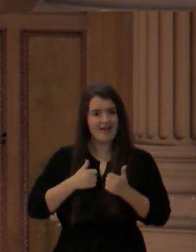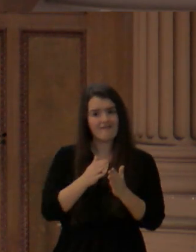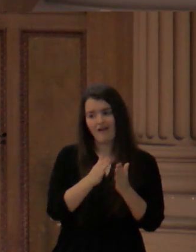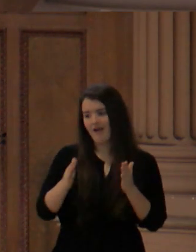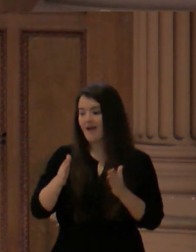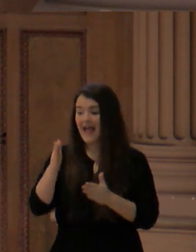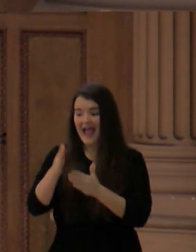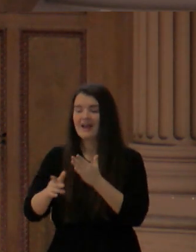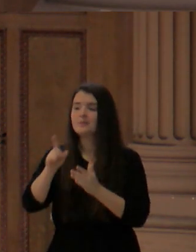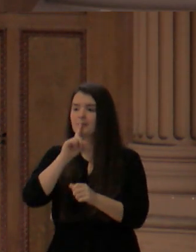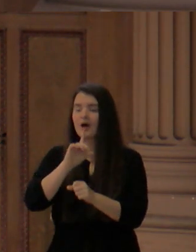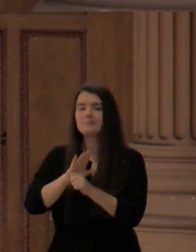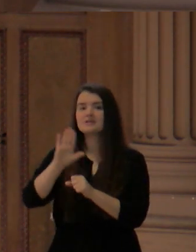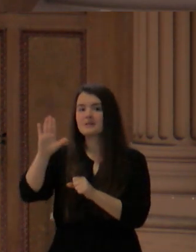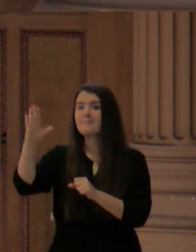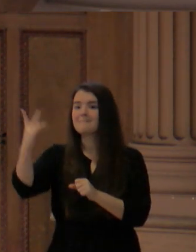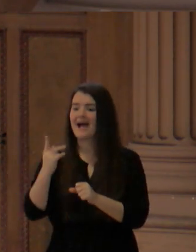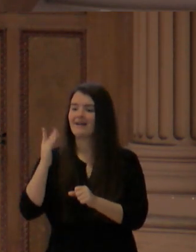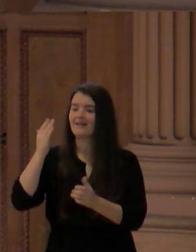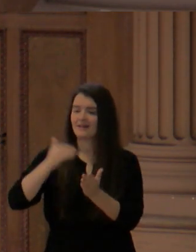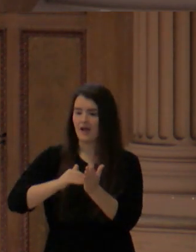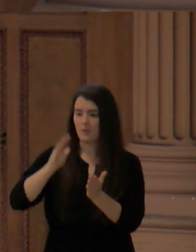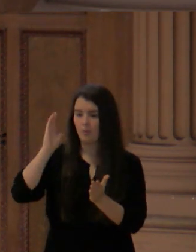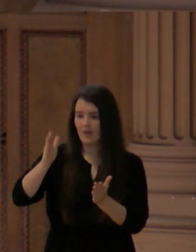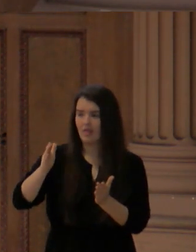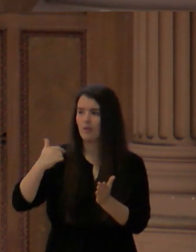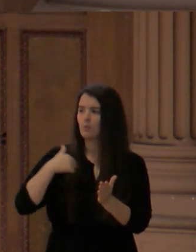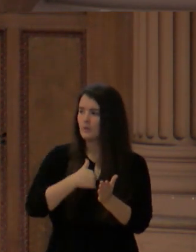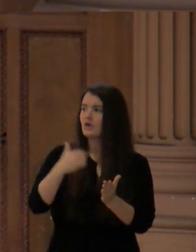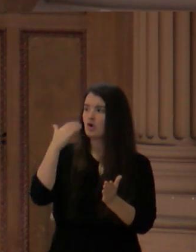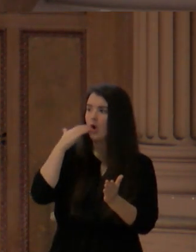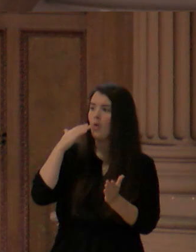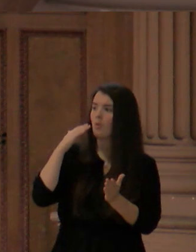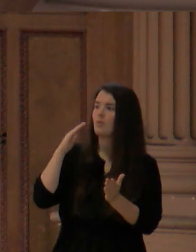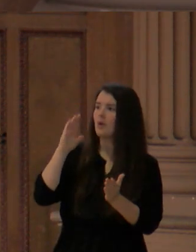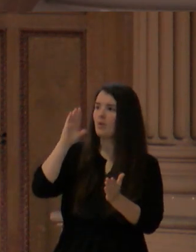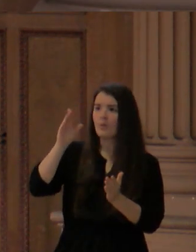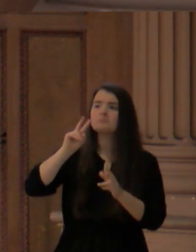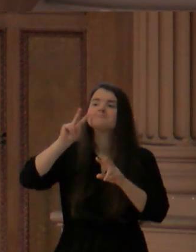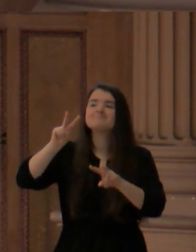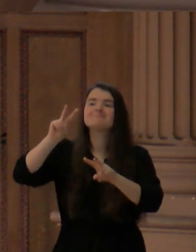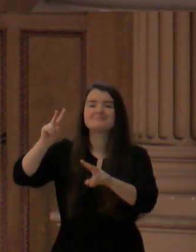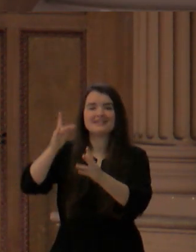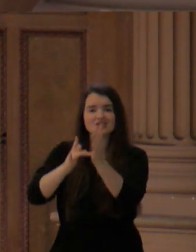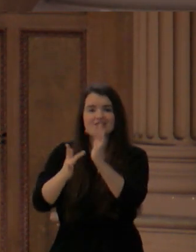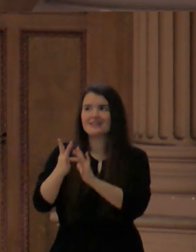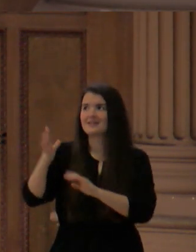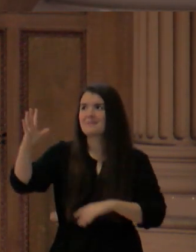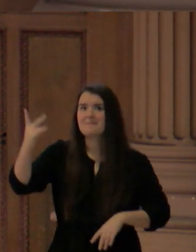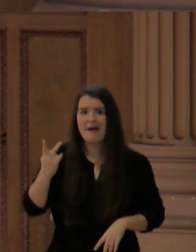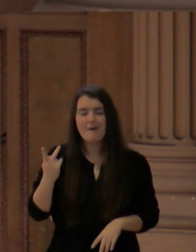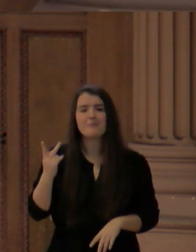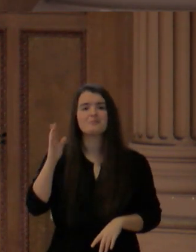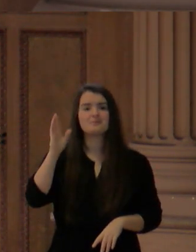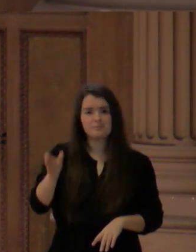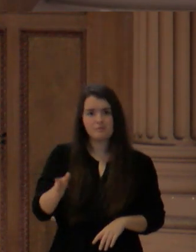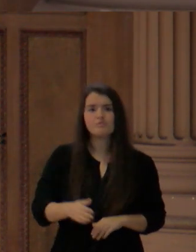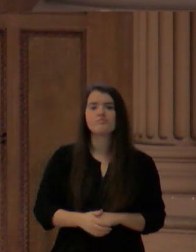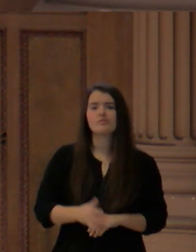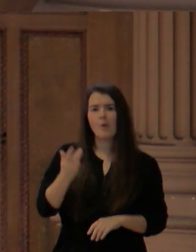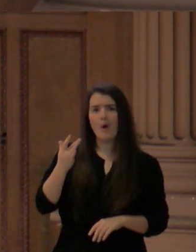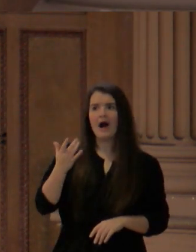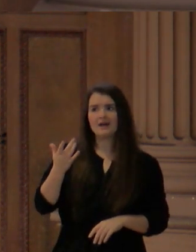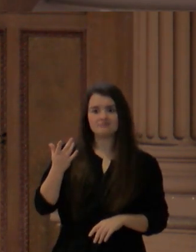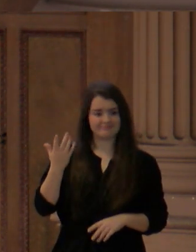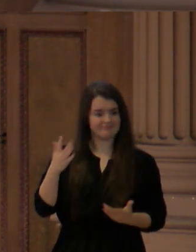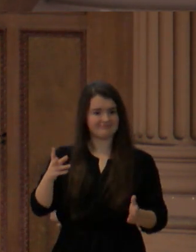him to return for his people and for his church. We know that day is coming, and we know it's a sure thing because he kept his promises before, and